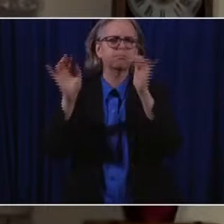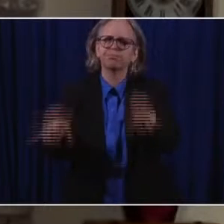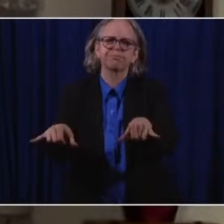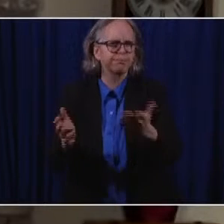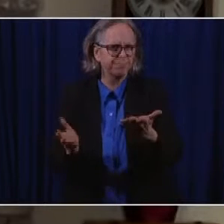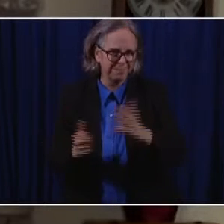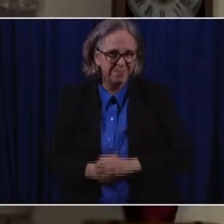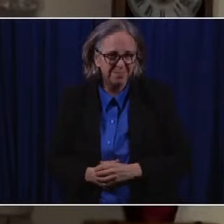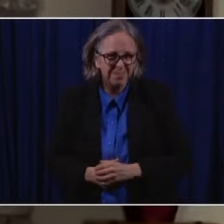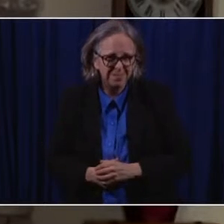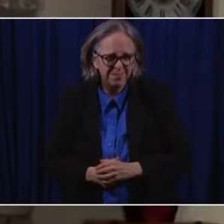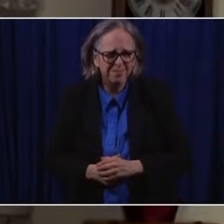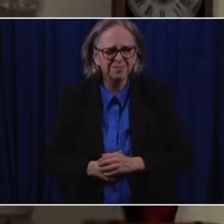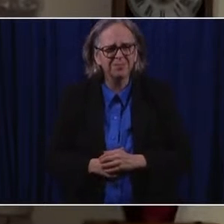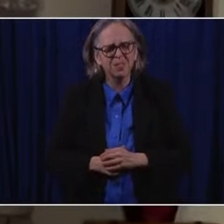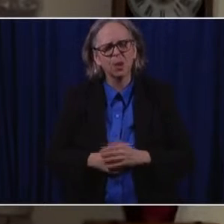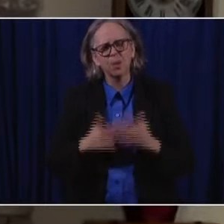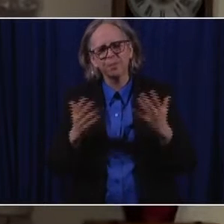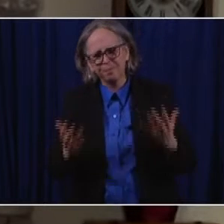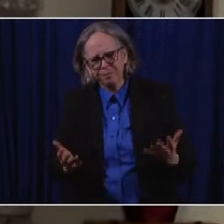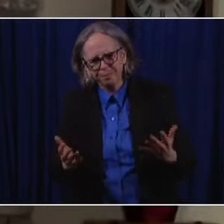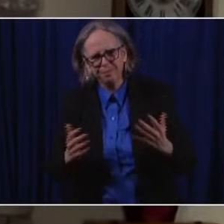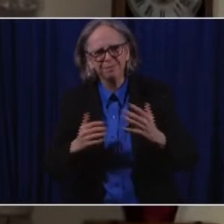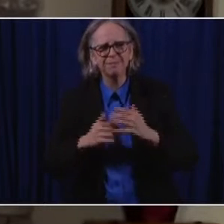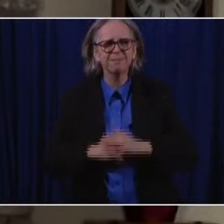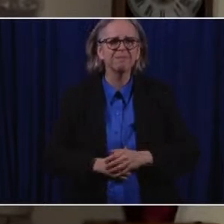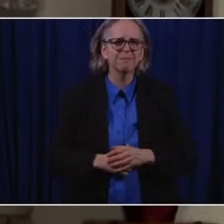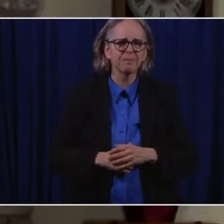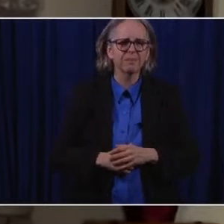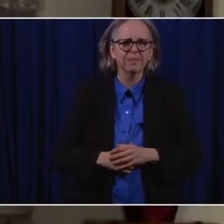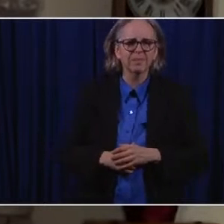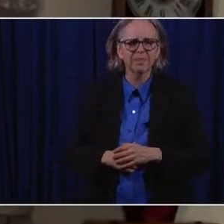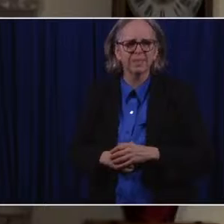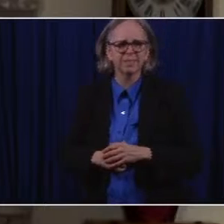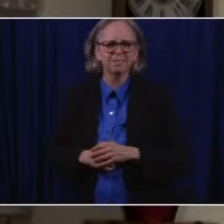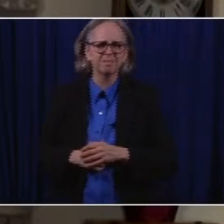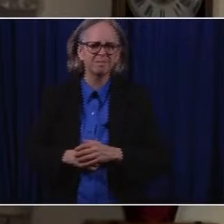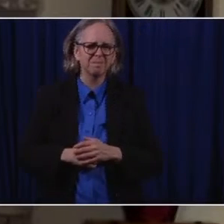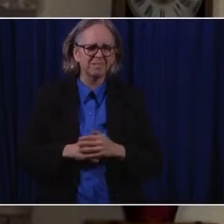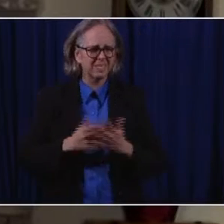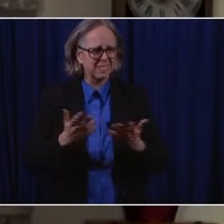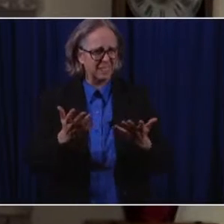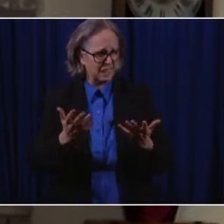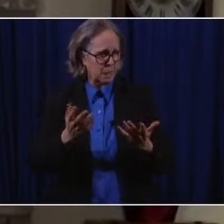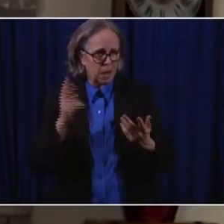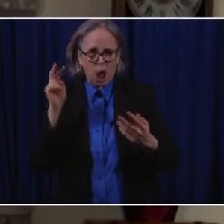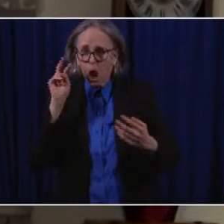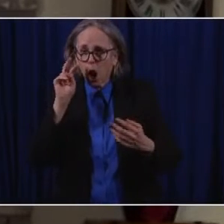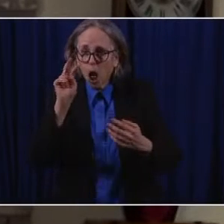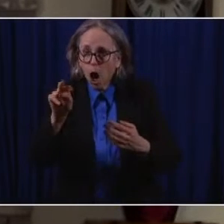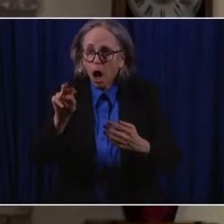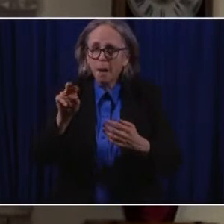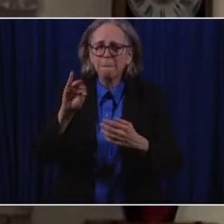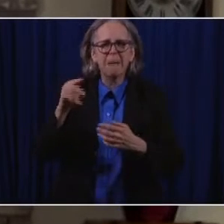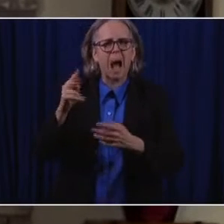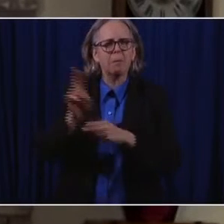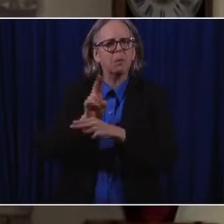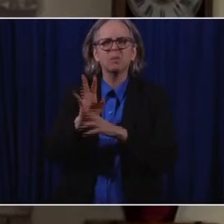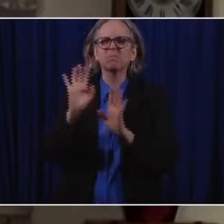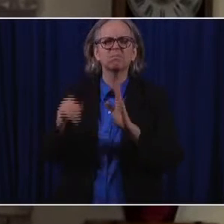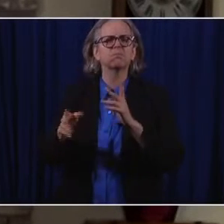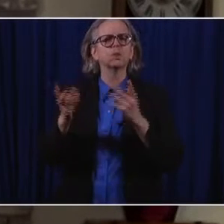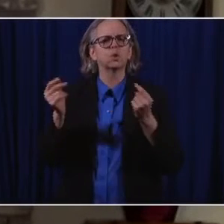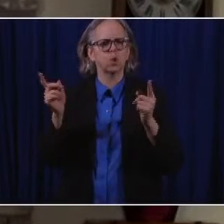So I would ask people to look at the chart 1 through 88 and look at where your